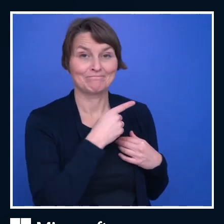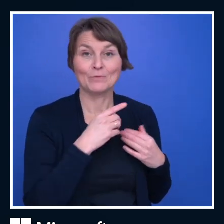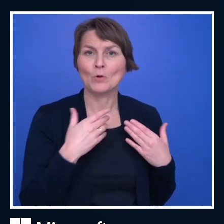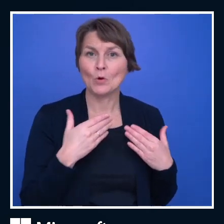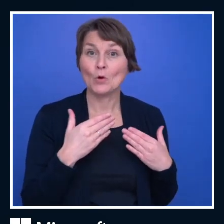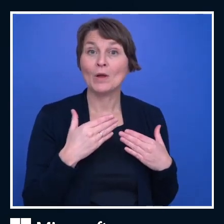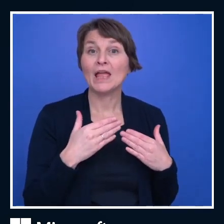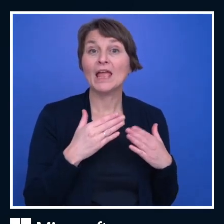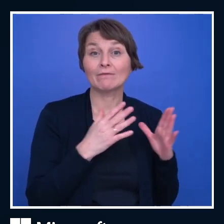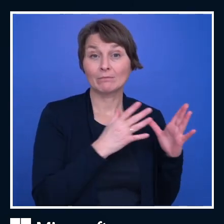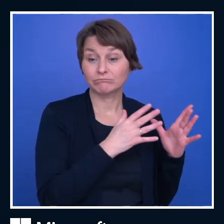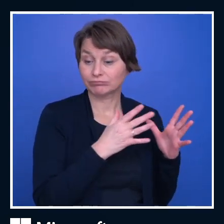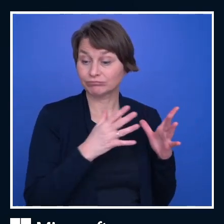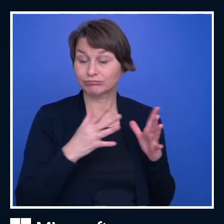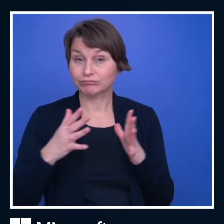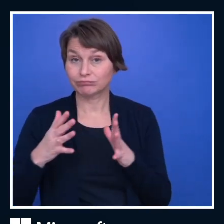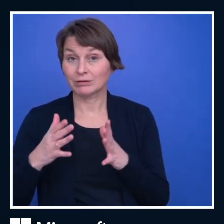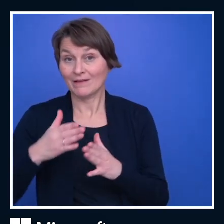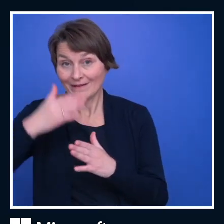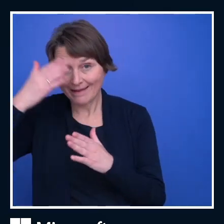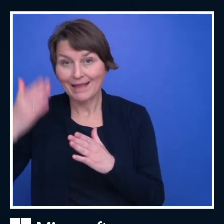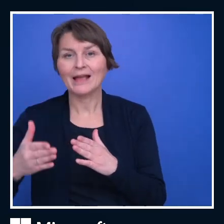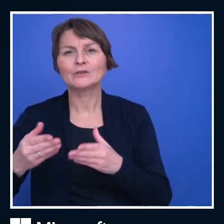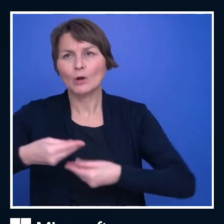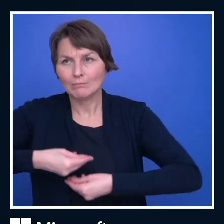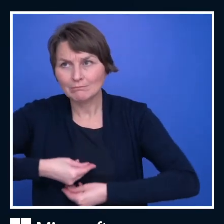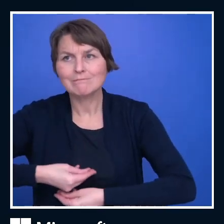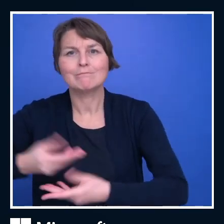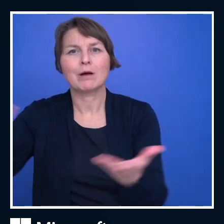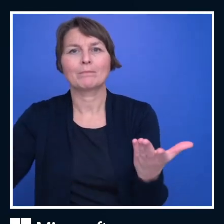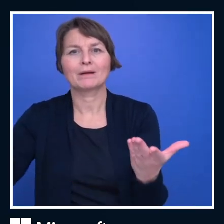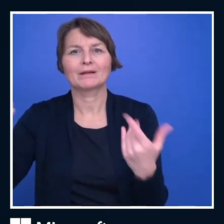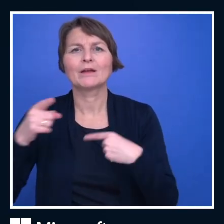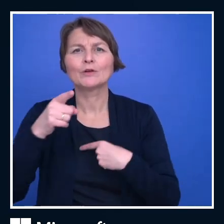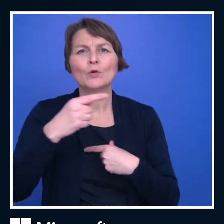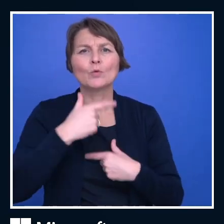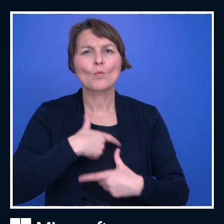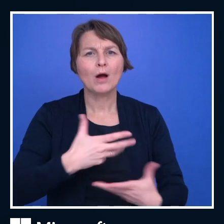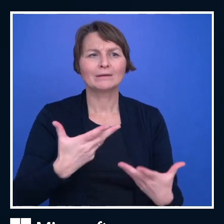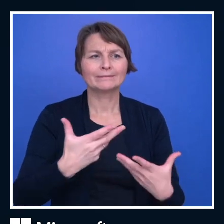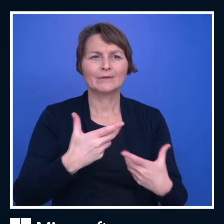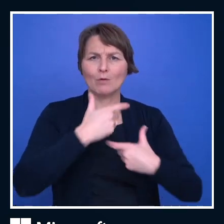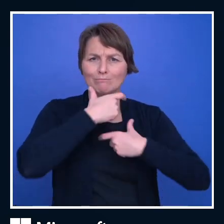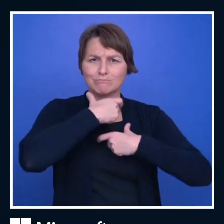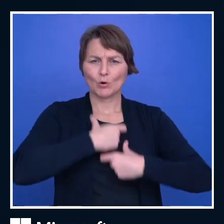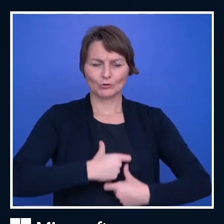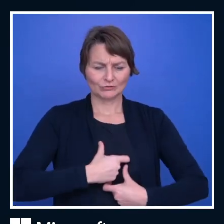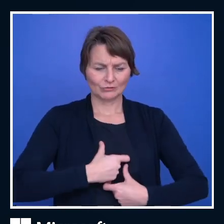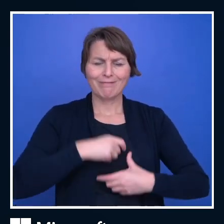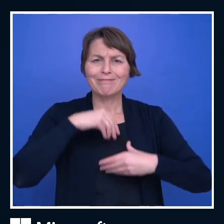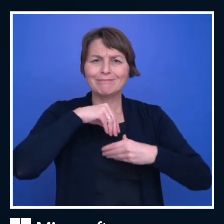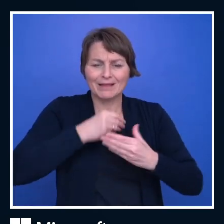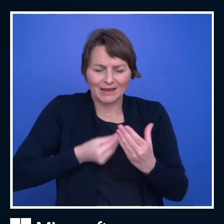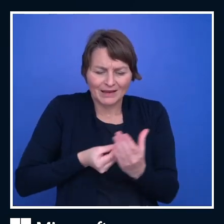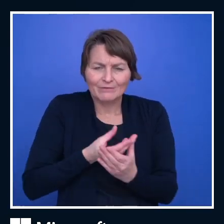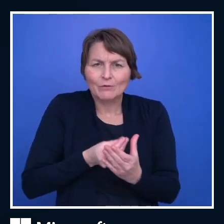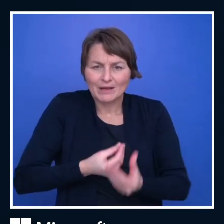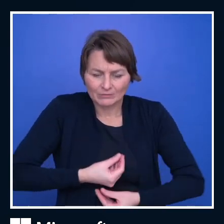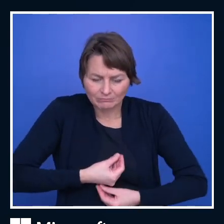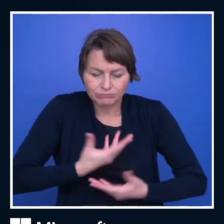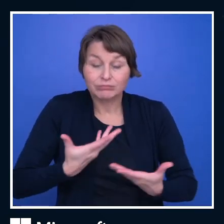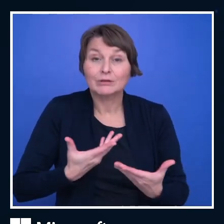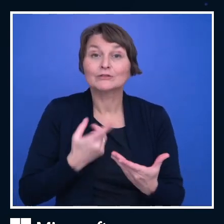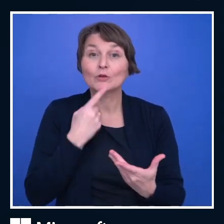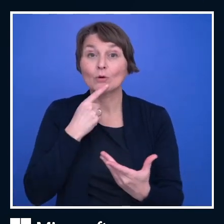is that you want to identify personal information. And by identifying it, you create an